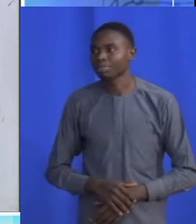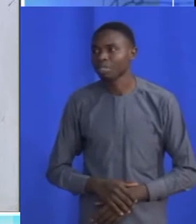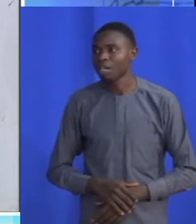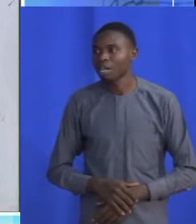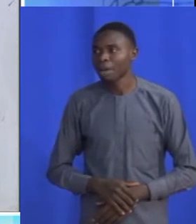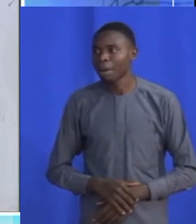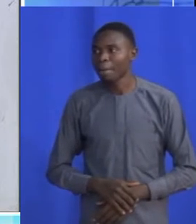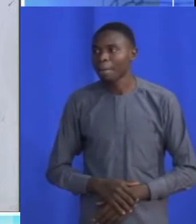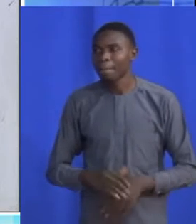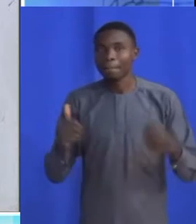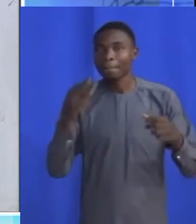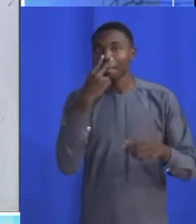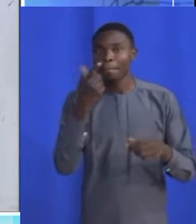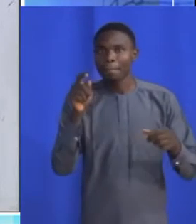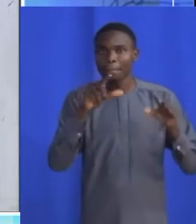be